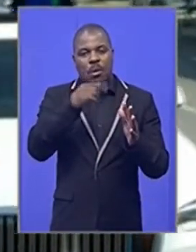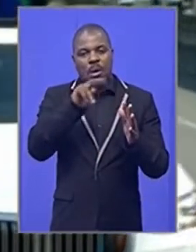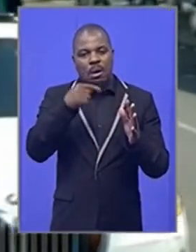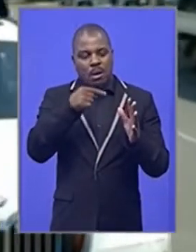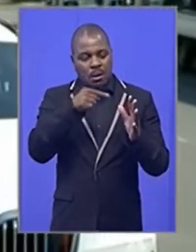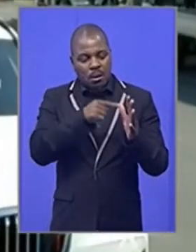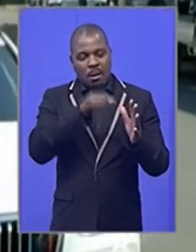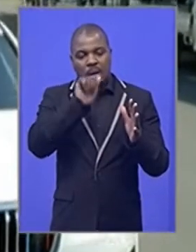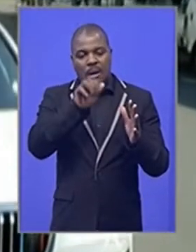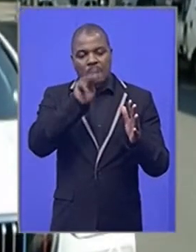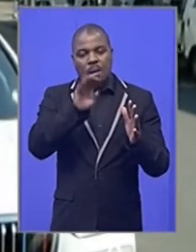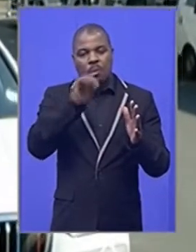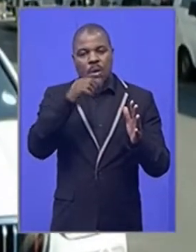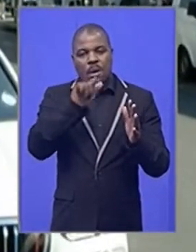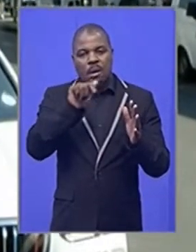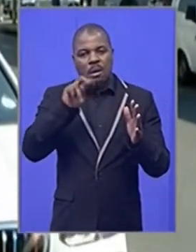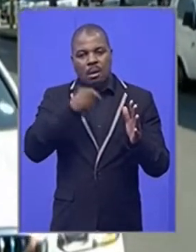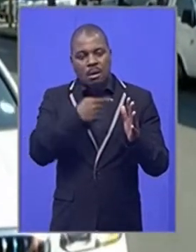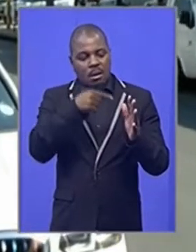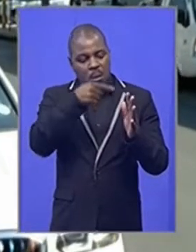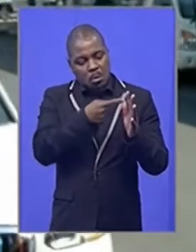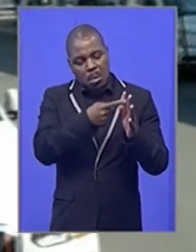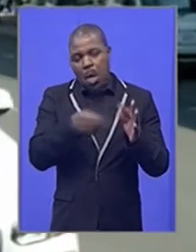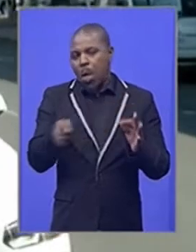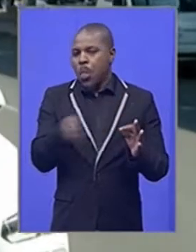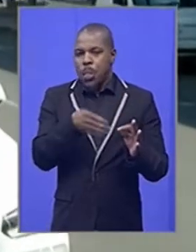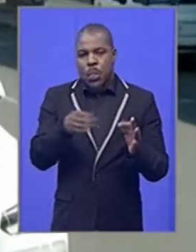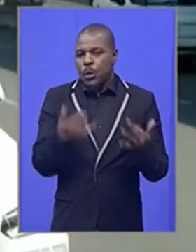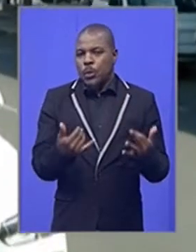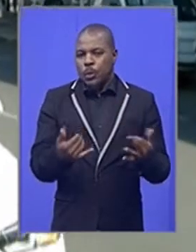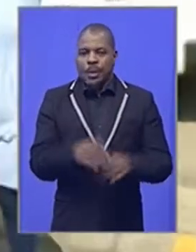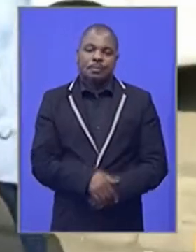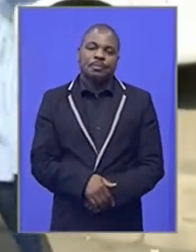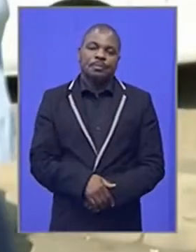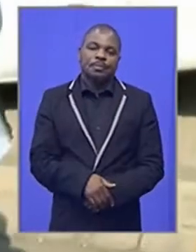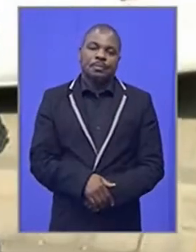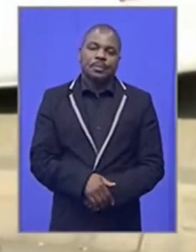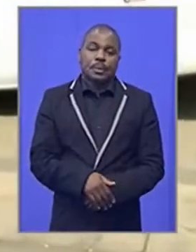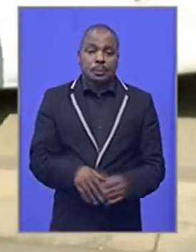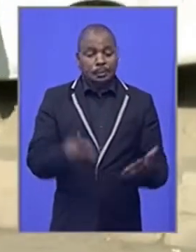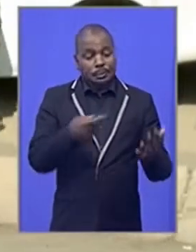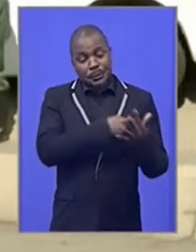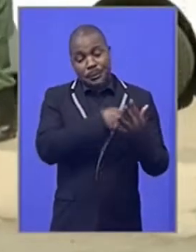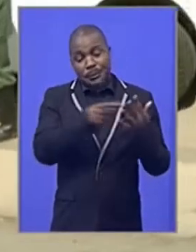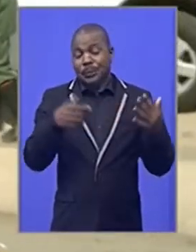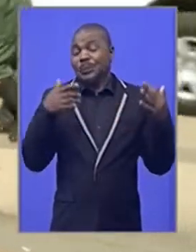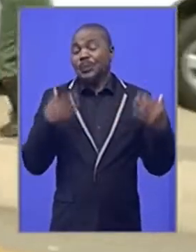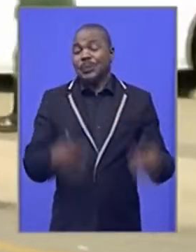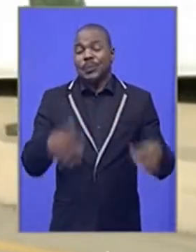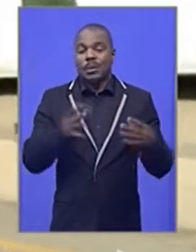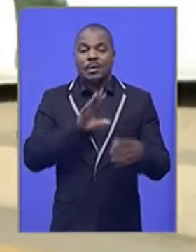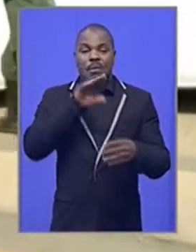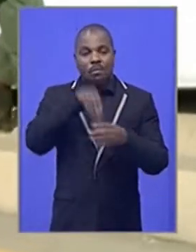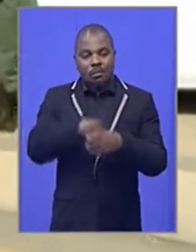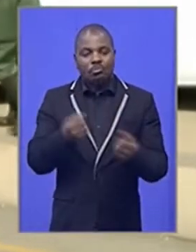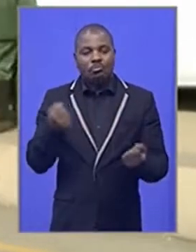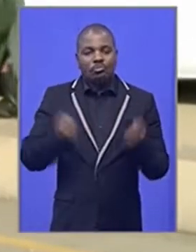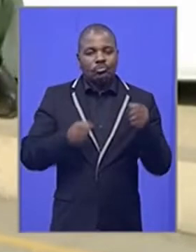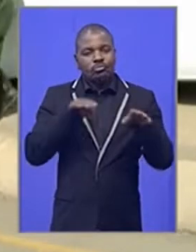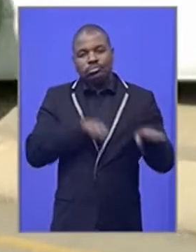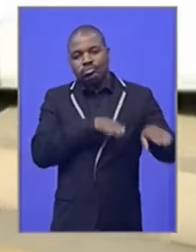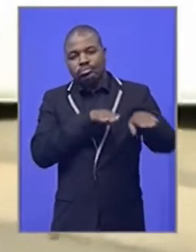Amogela Motau ga ba nna gone kwa moletlong wa go amogelwa kwa gae. Ditshimega tseno di nnile le seabe mo parading ya dijanaga go